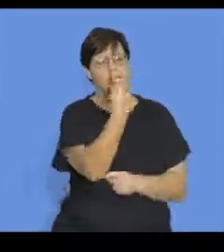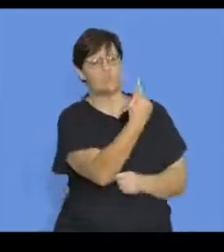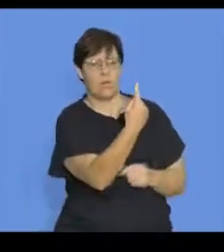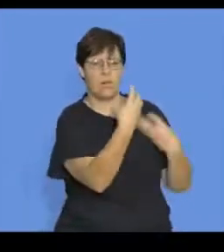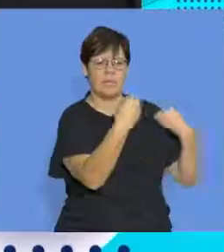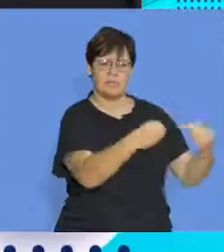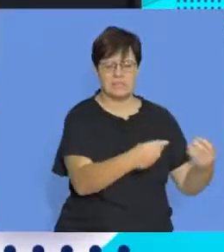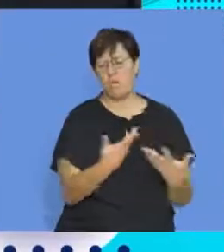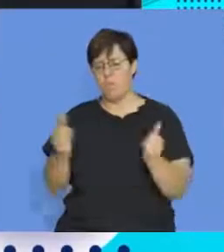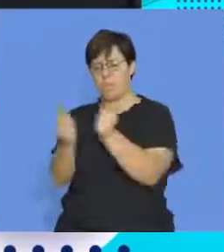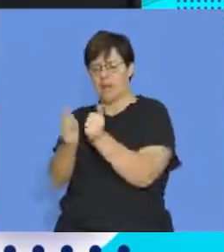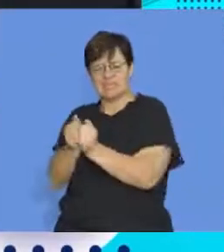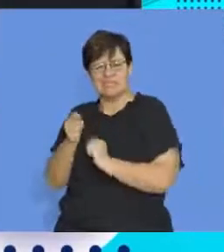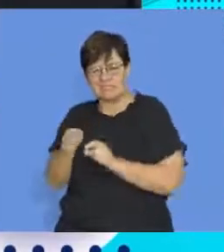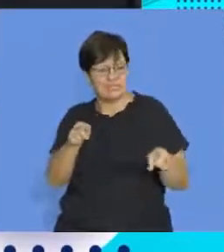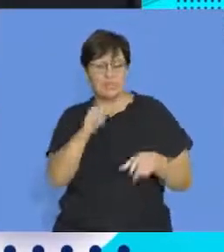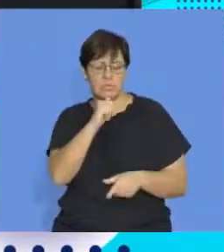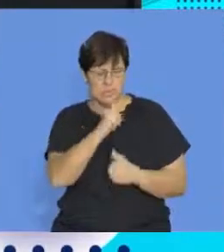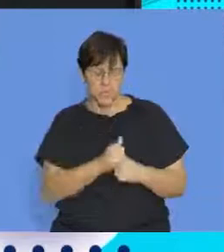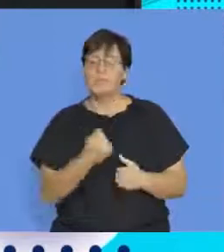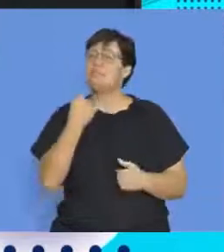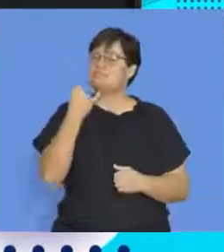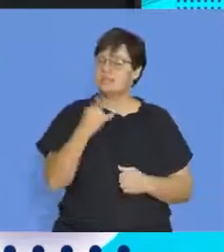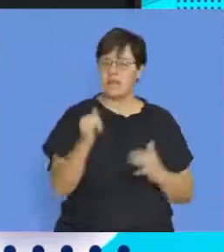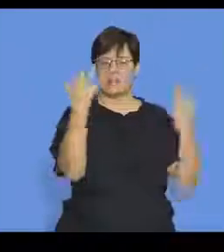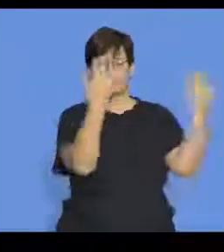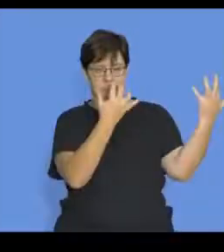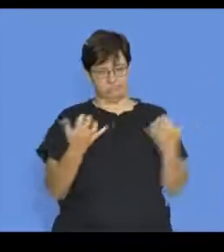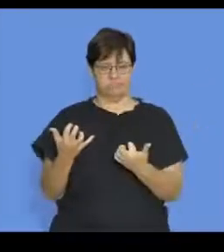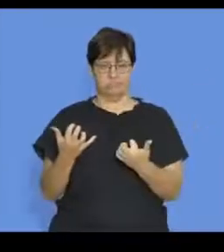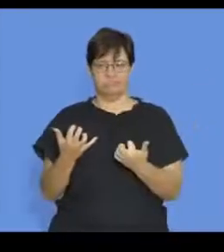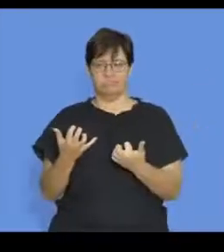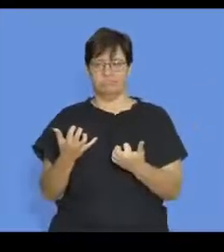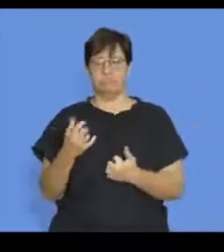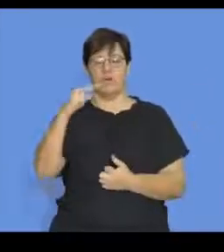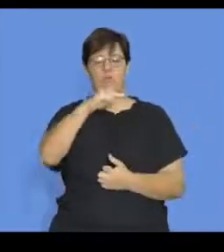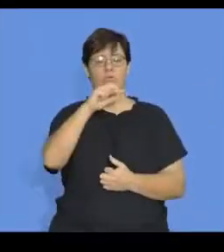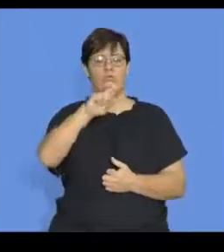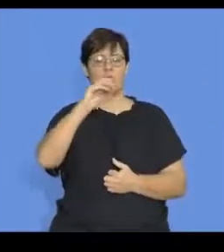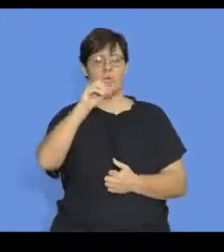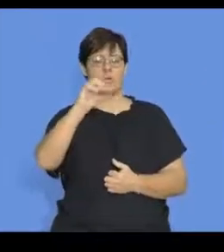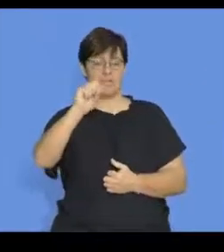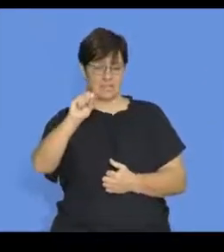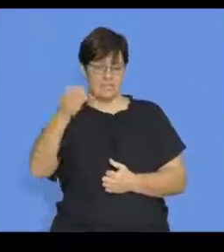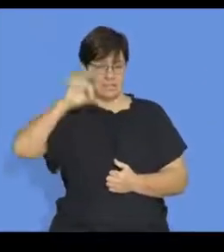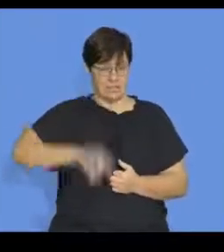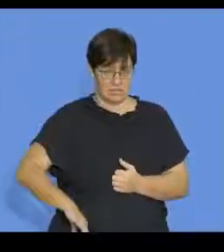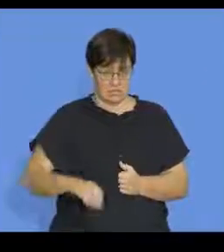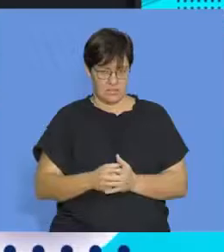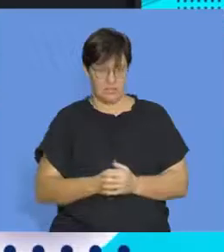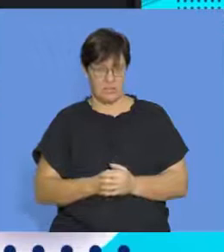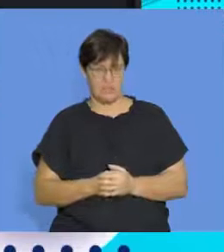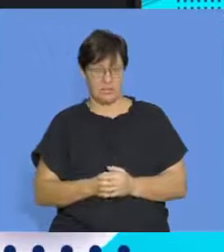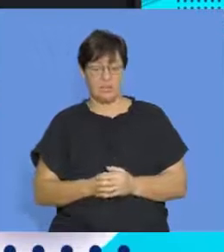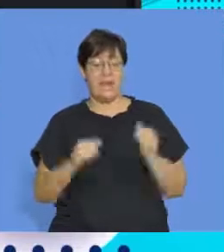trader, whether it's a partnership, you are still calculating your gross profit. And remember,